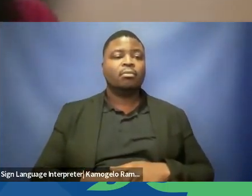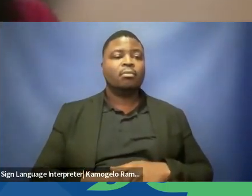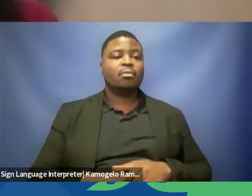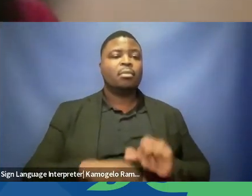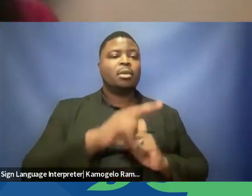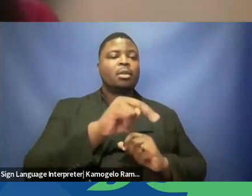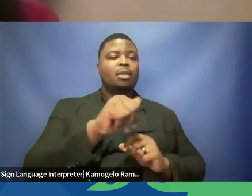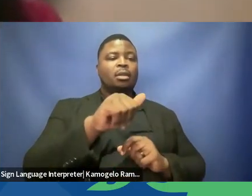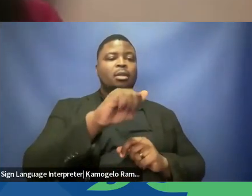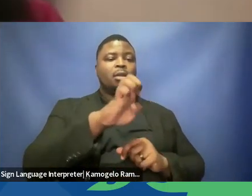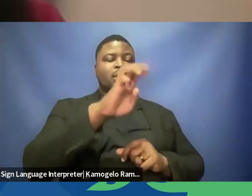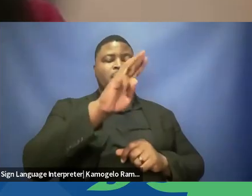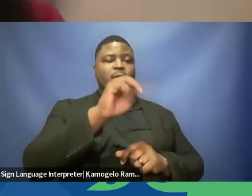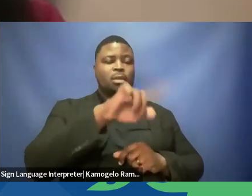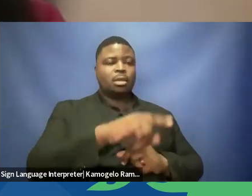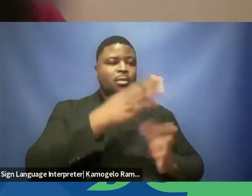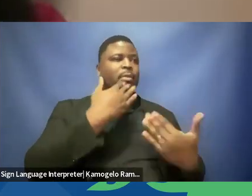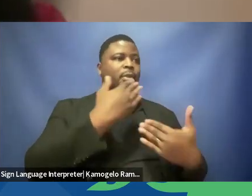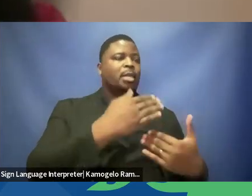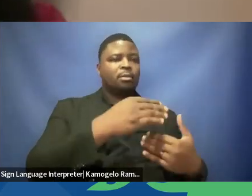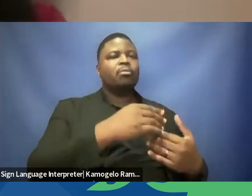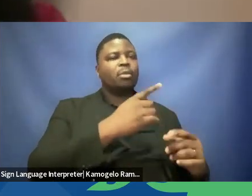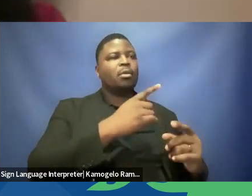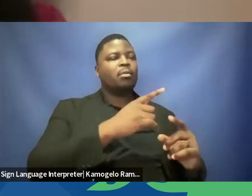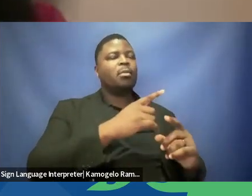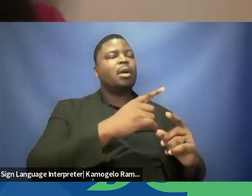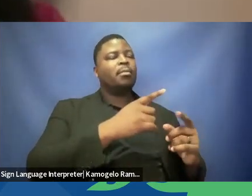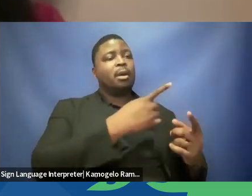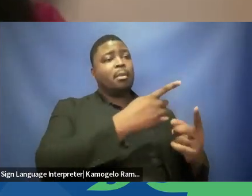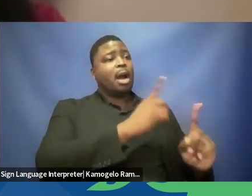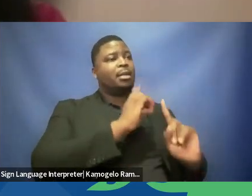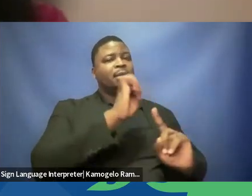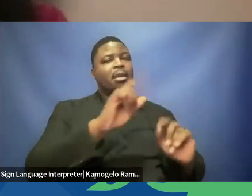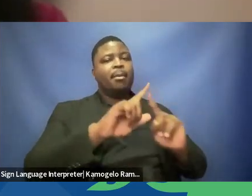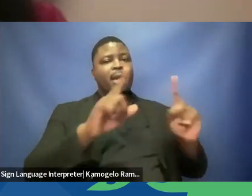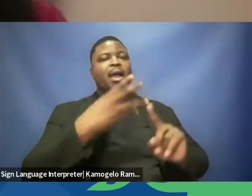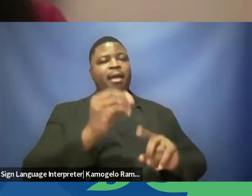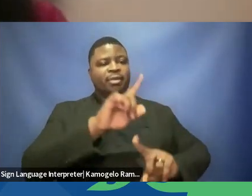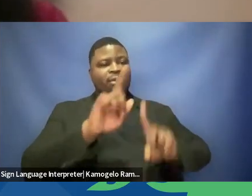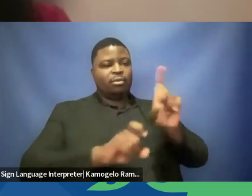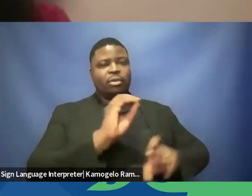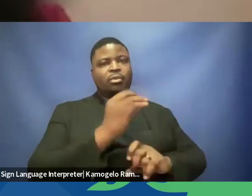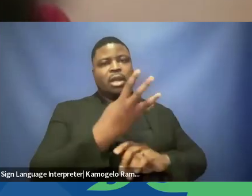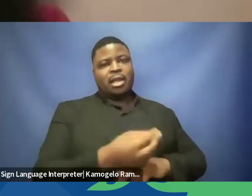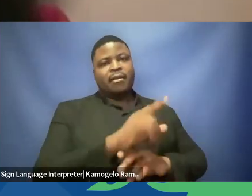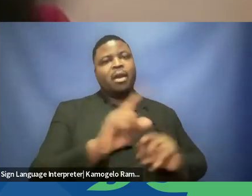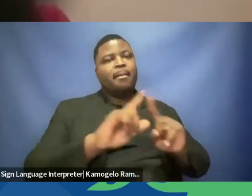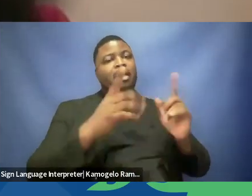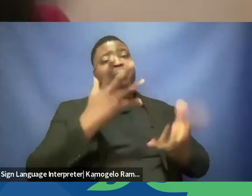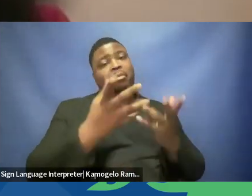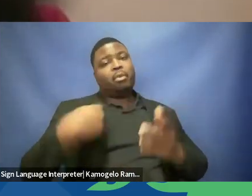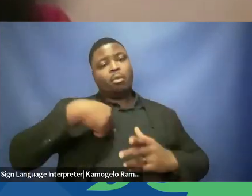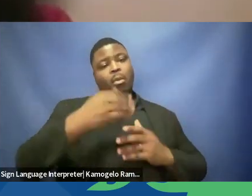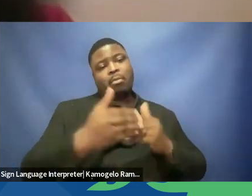of time, so I'll put it in the chat. But I really am interested to hear a little bit more, and perhaps we can invite you again about how do